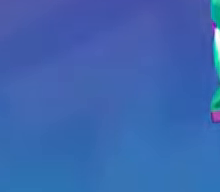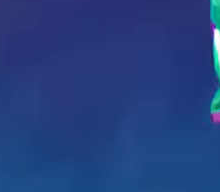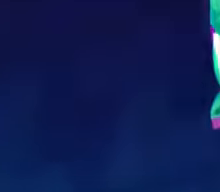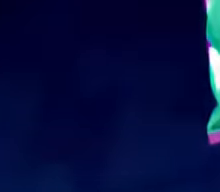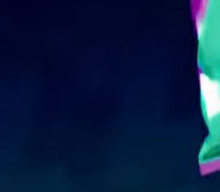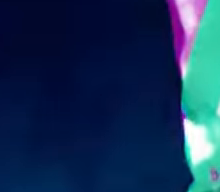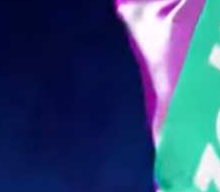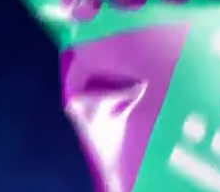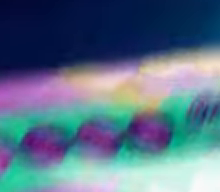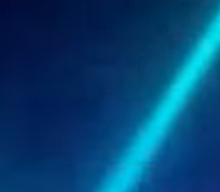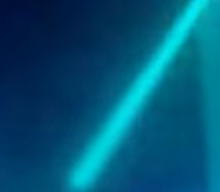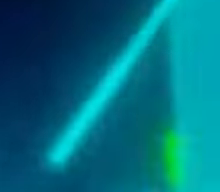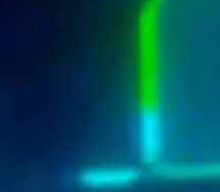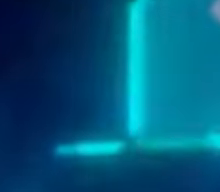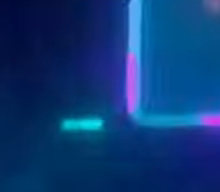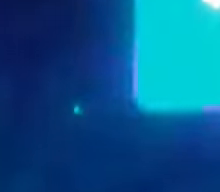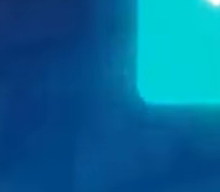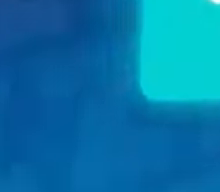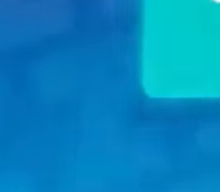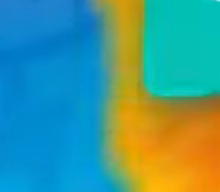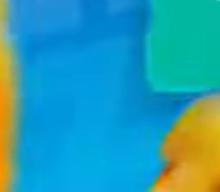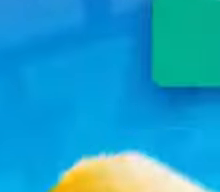festive flavor. Zelish, level up your snack.